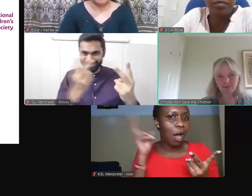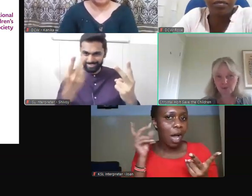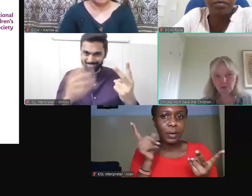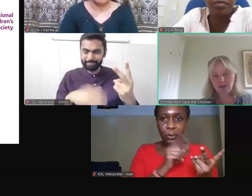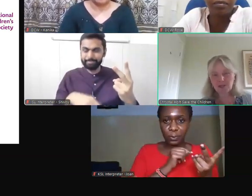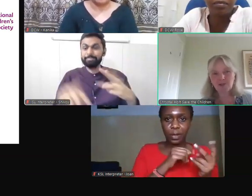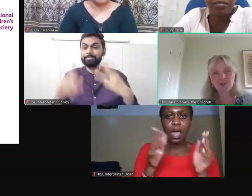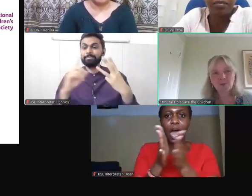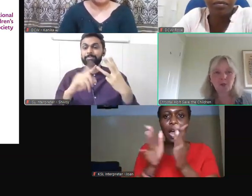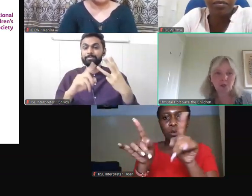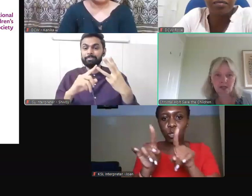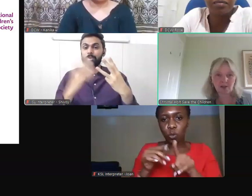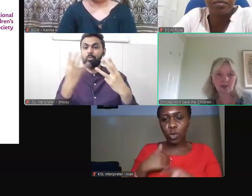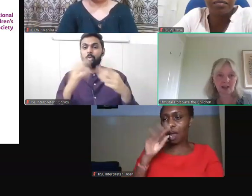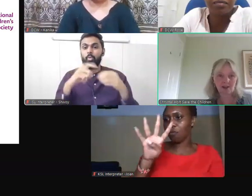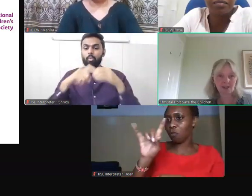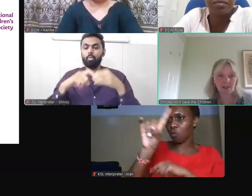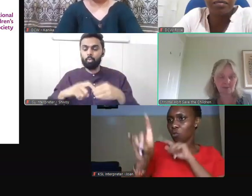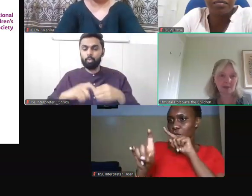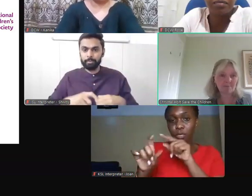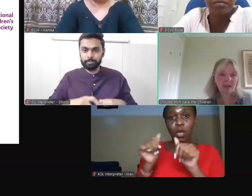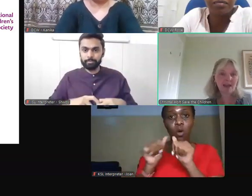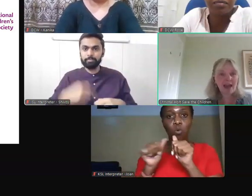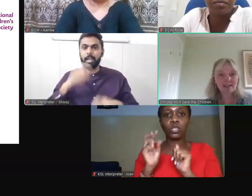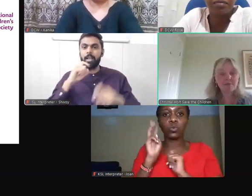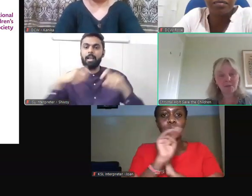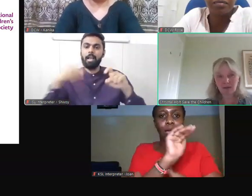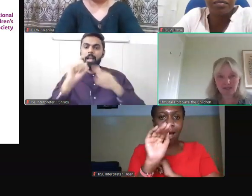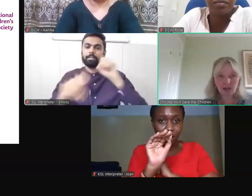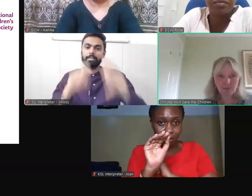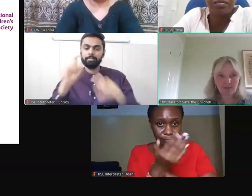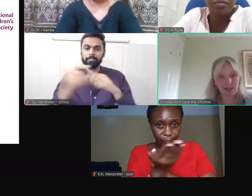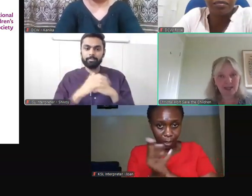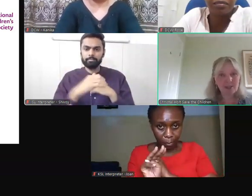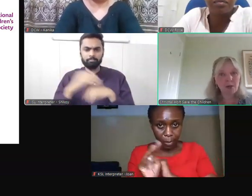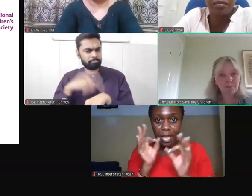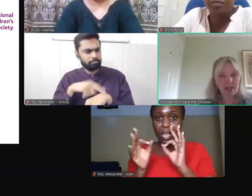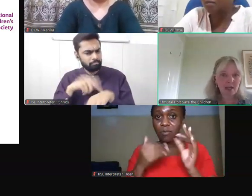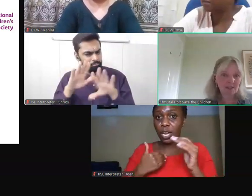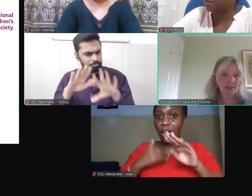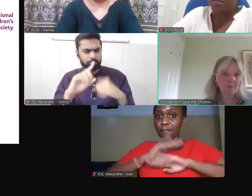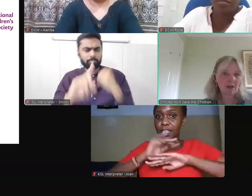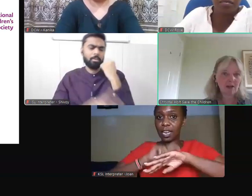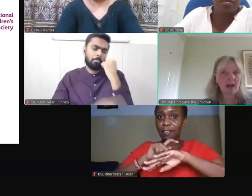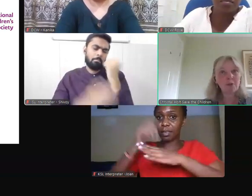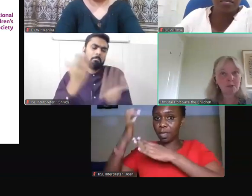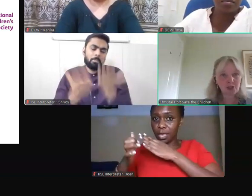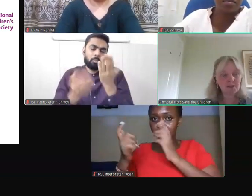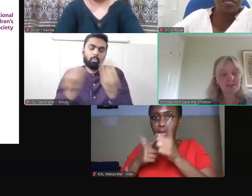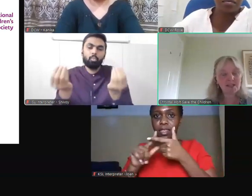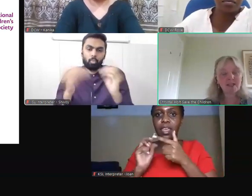we have 4 questions which we are going to ask them. And if we have time at the end, we may have